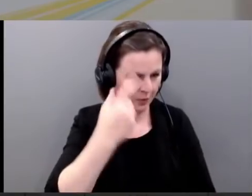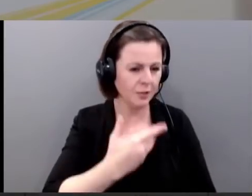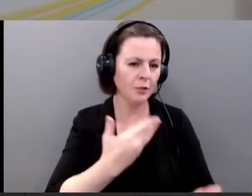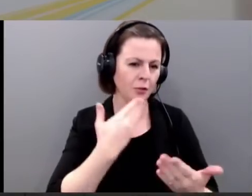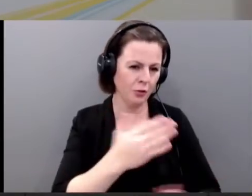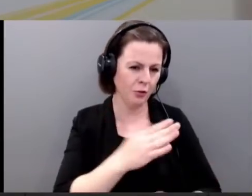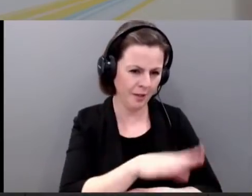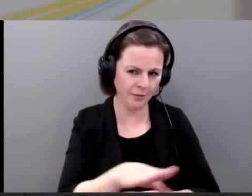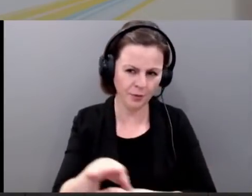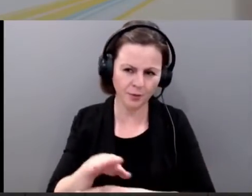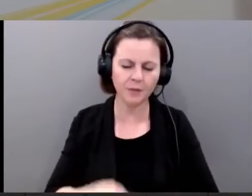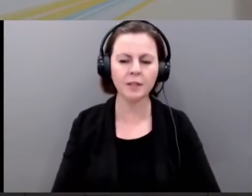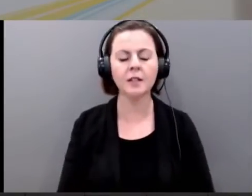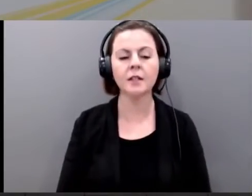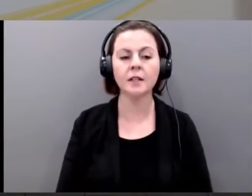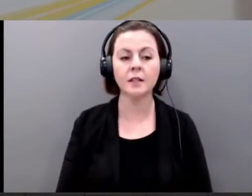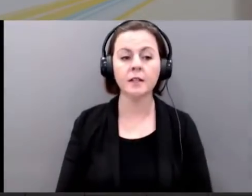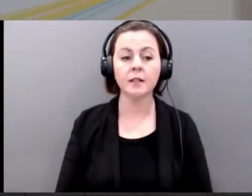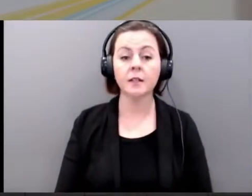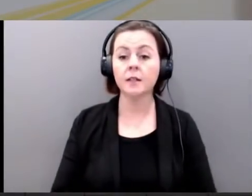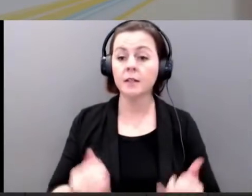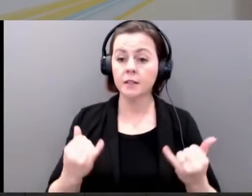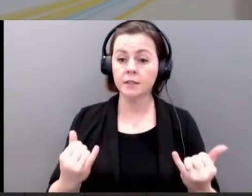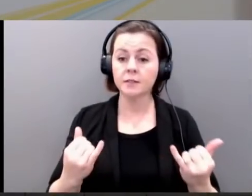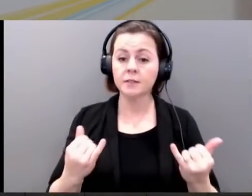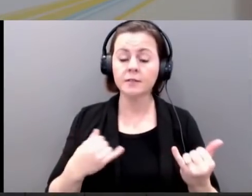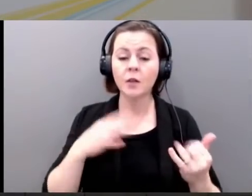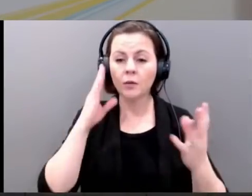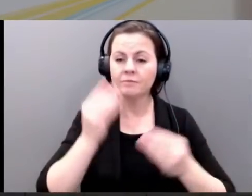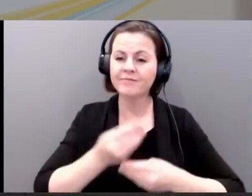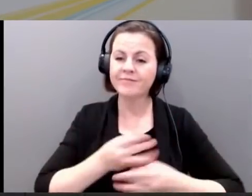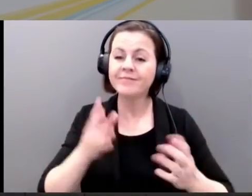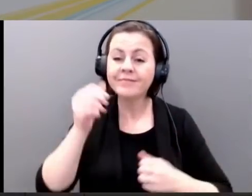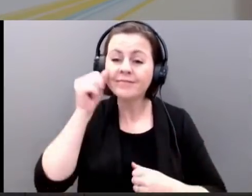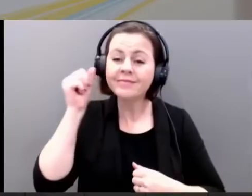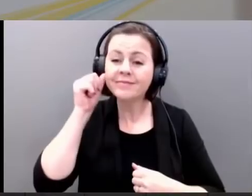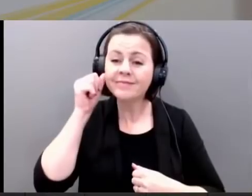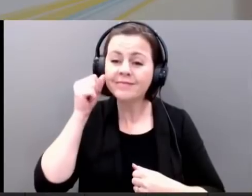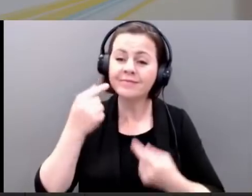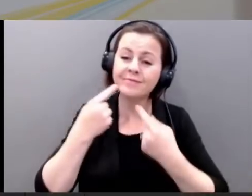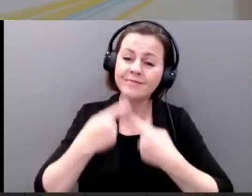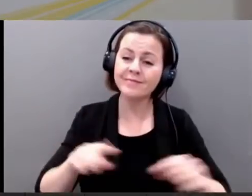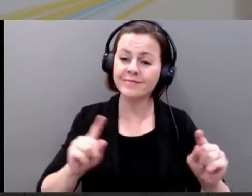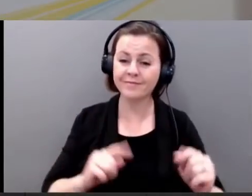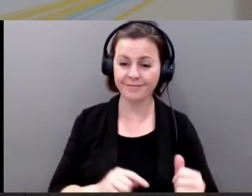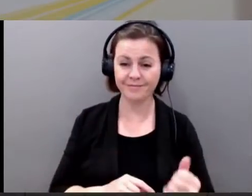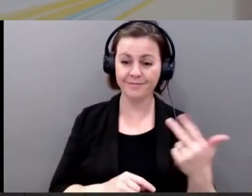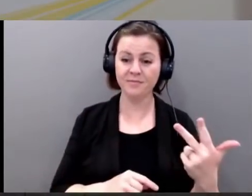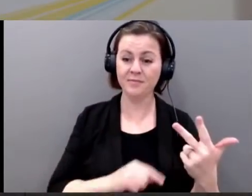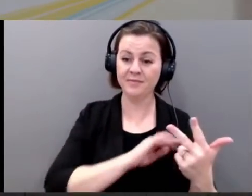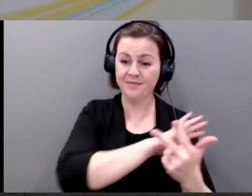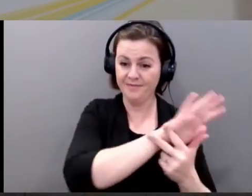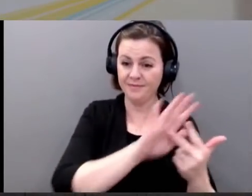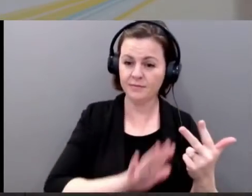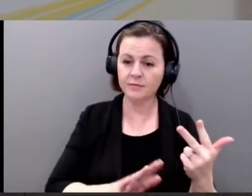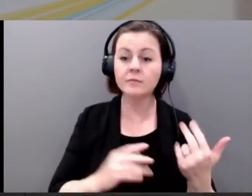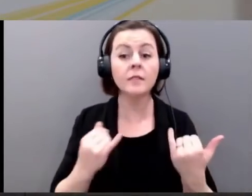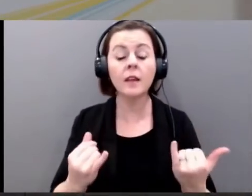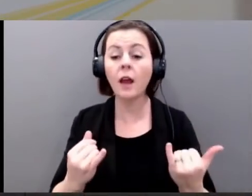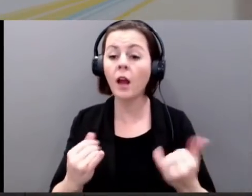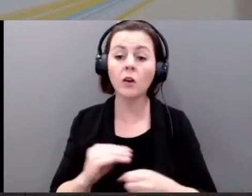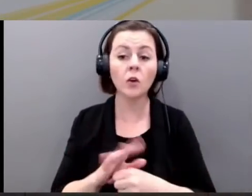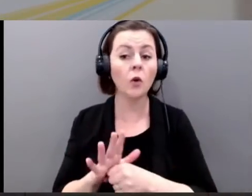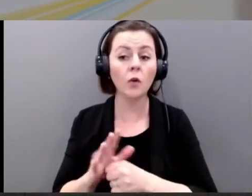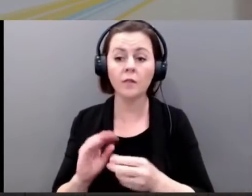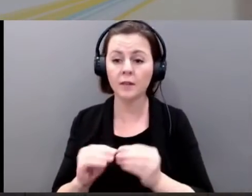Today, I will provide the update on the cluster of cases announced yesterday and the COVID situation here in Prince Edward Island.